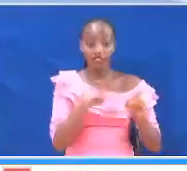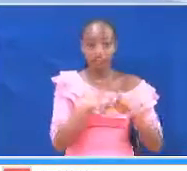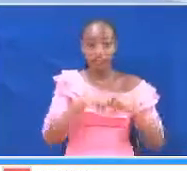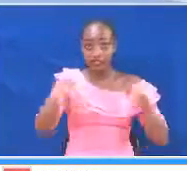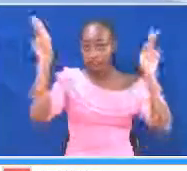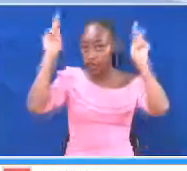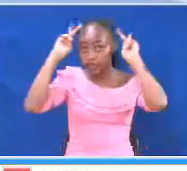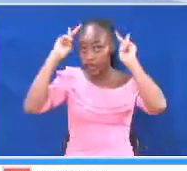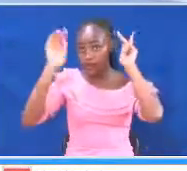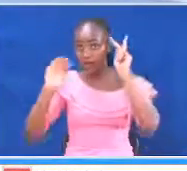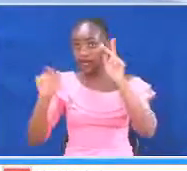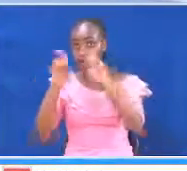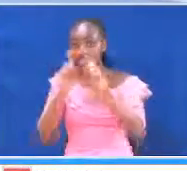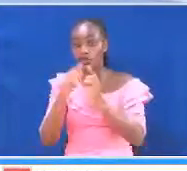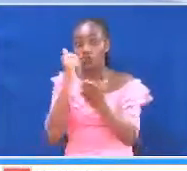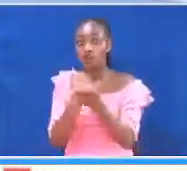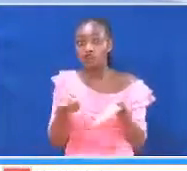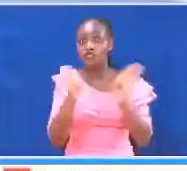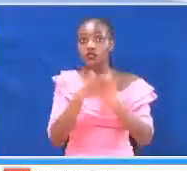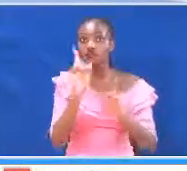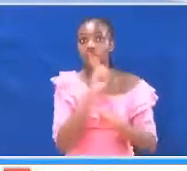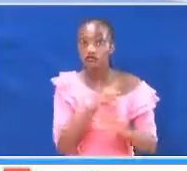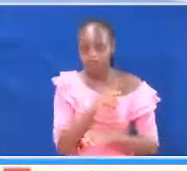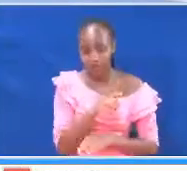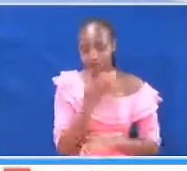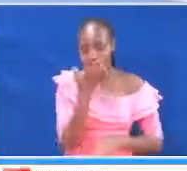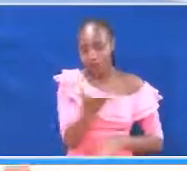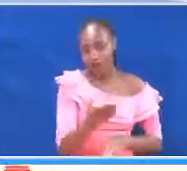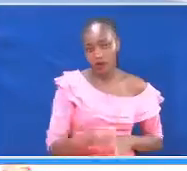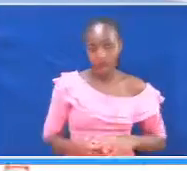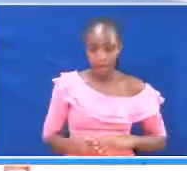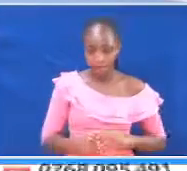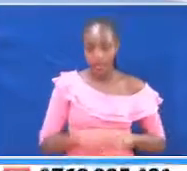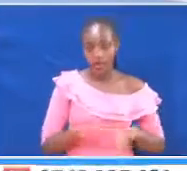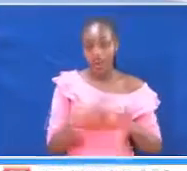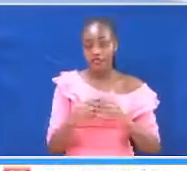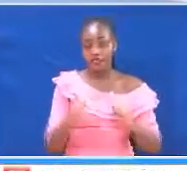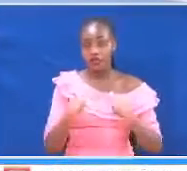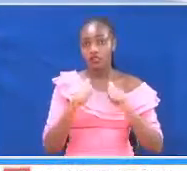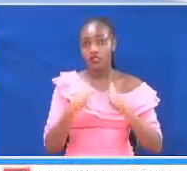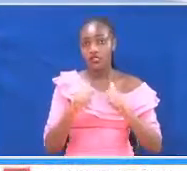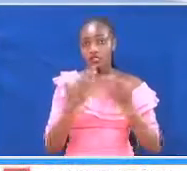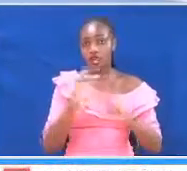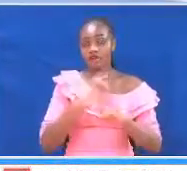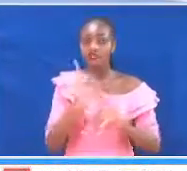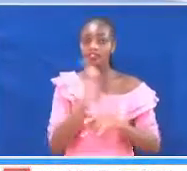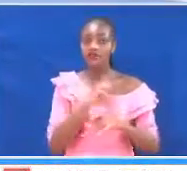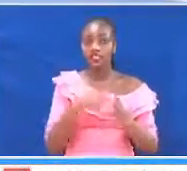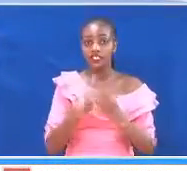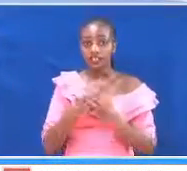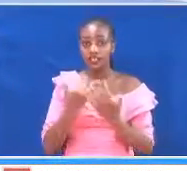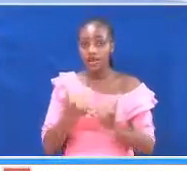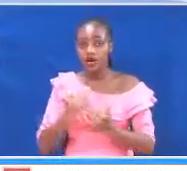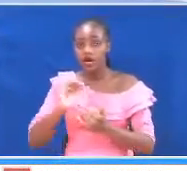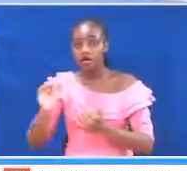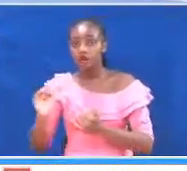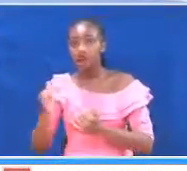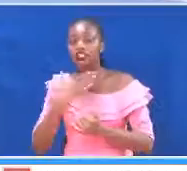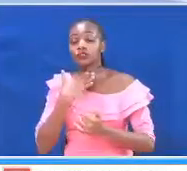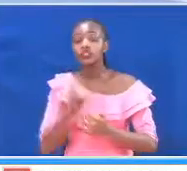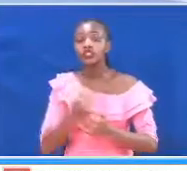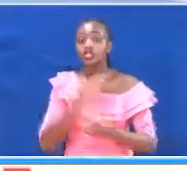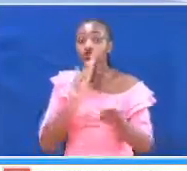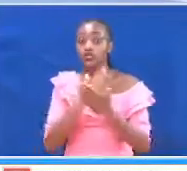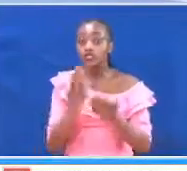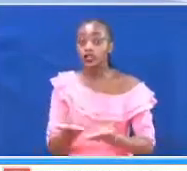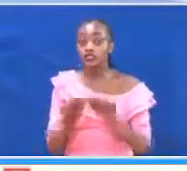the offices were closed after COVID-19 hit senior county government officials. The county has activated 2 more hospitals to serve